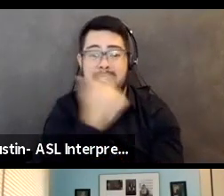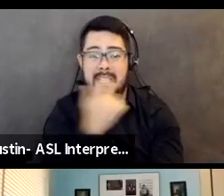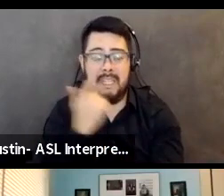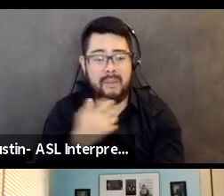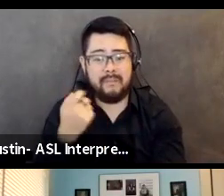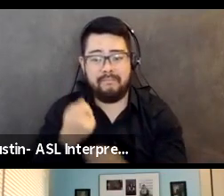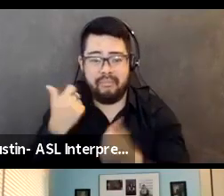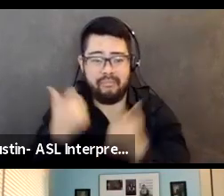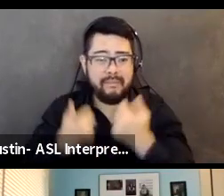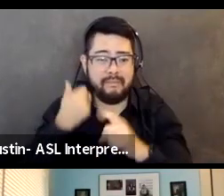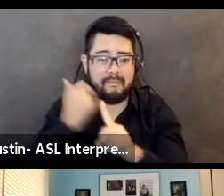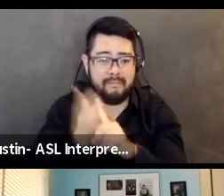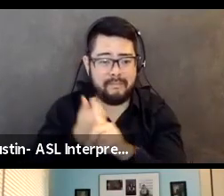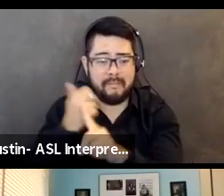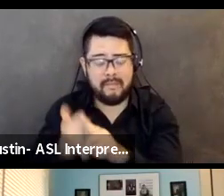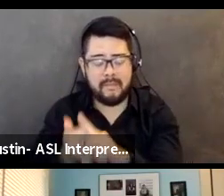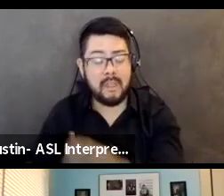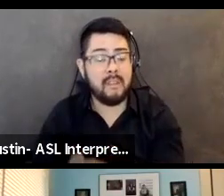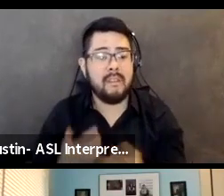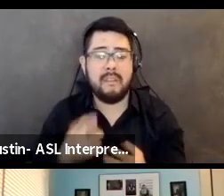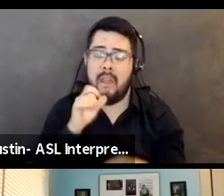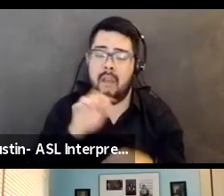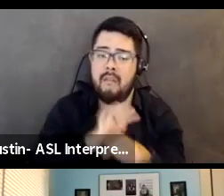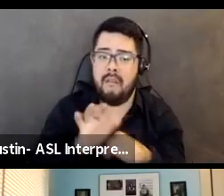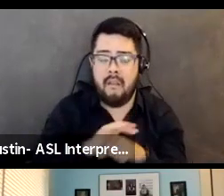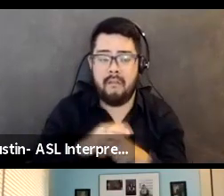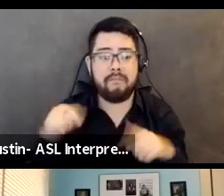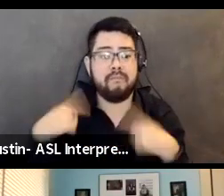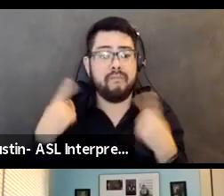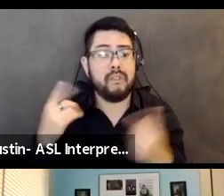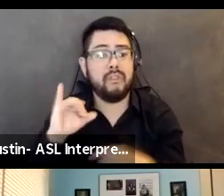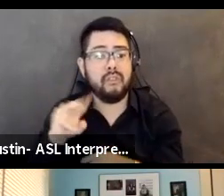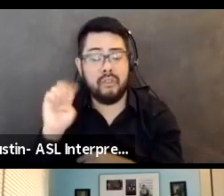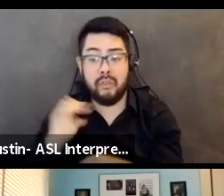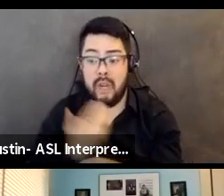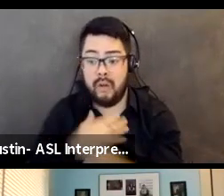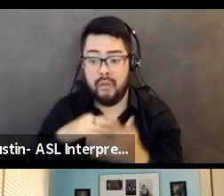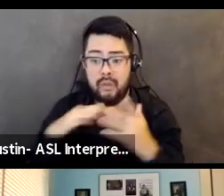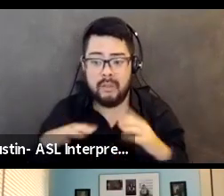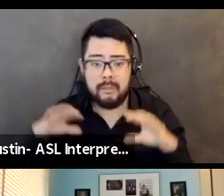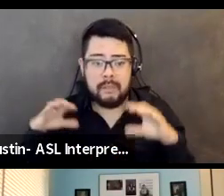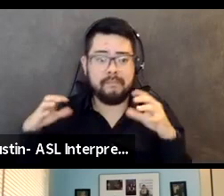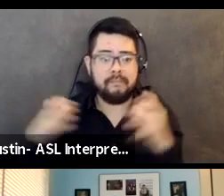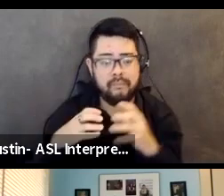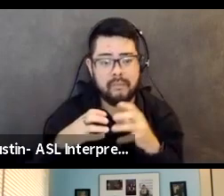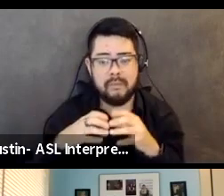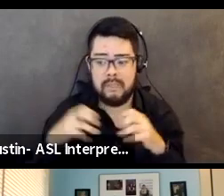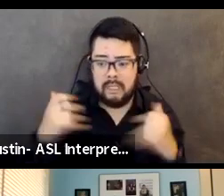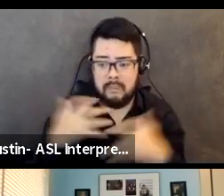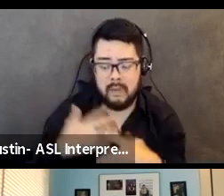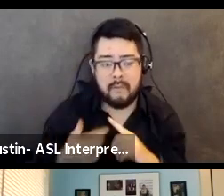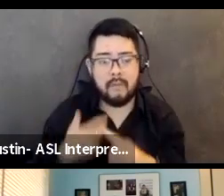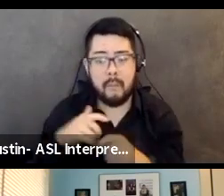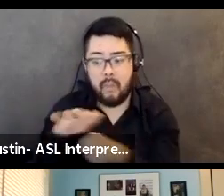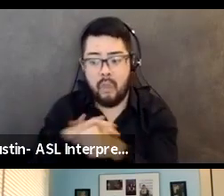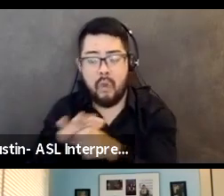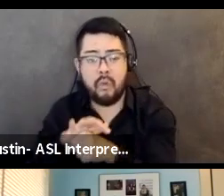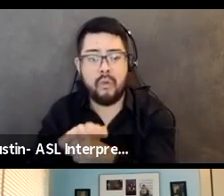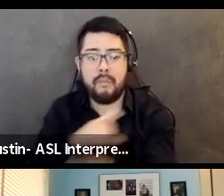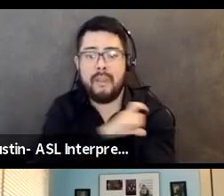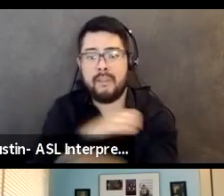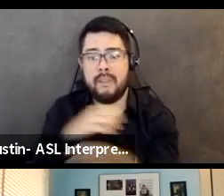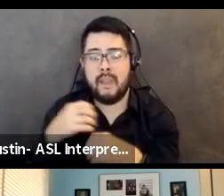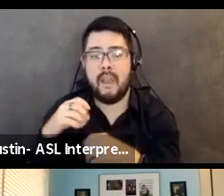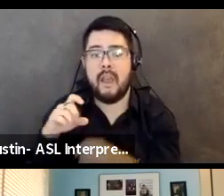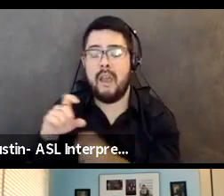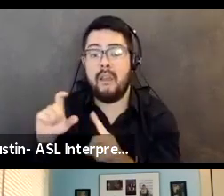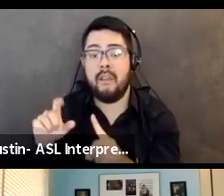not enough since june our students have been corralled and intimidated by our local police officers in the loop using tactics that have